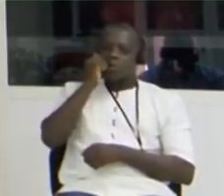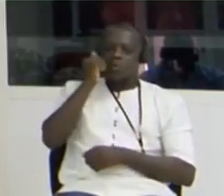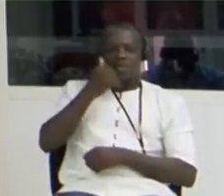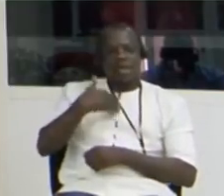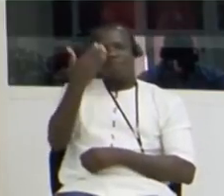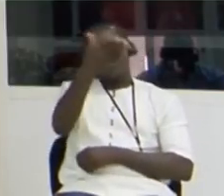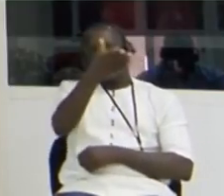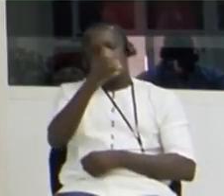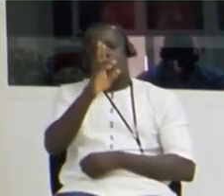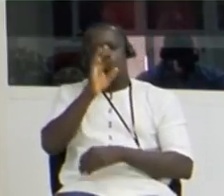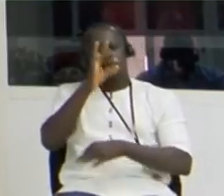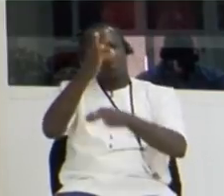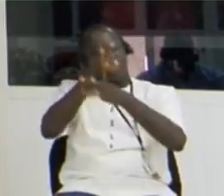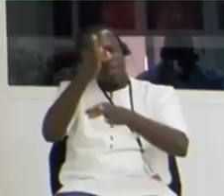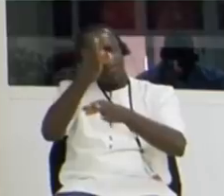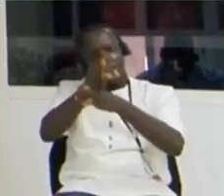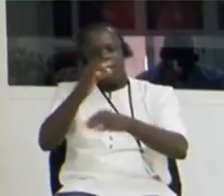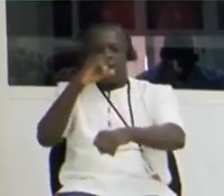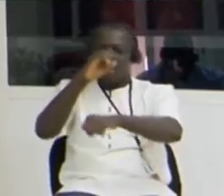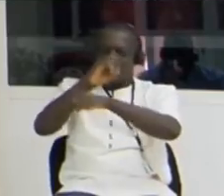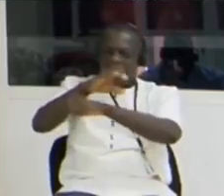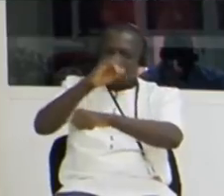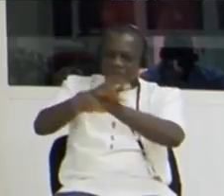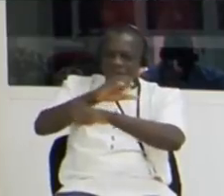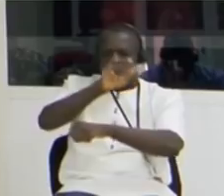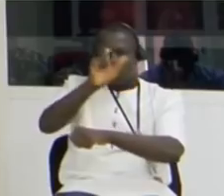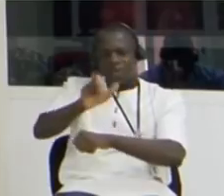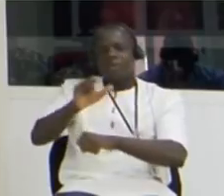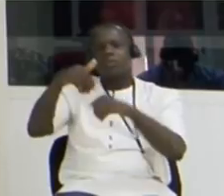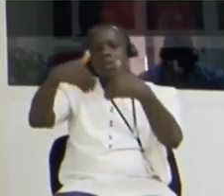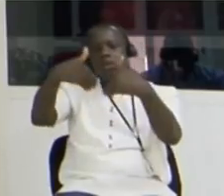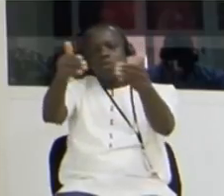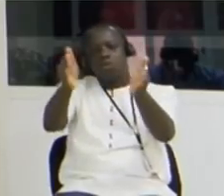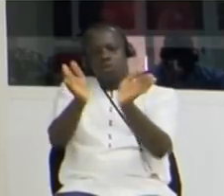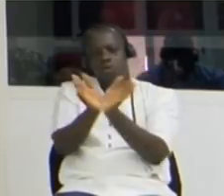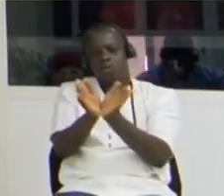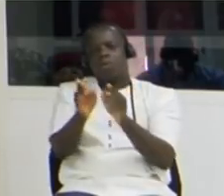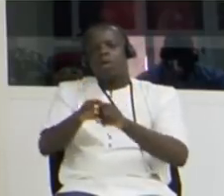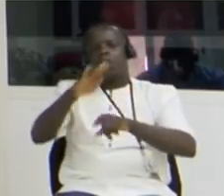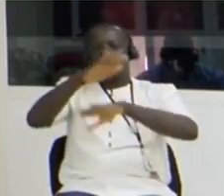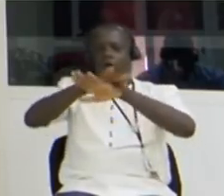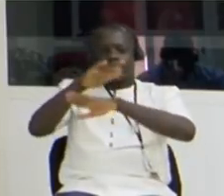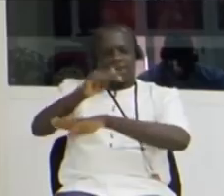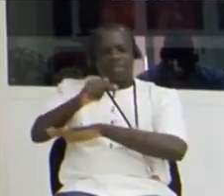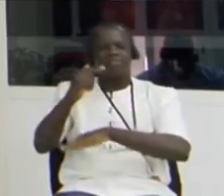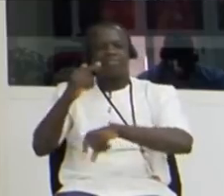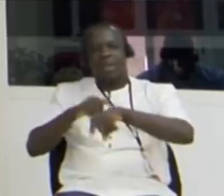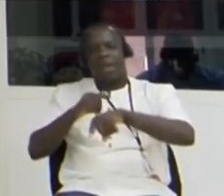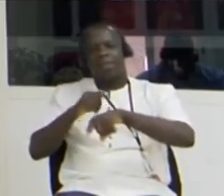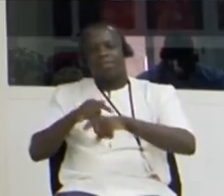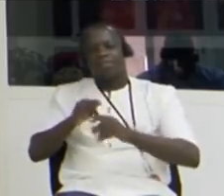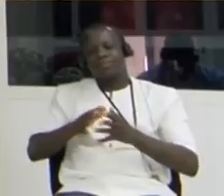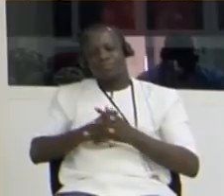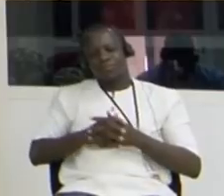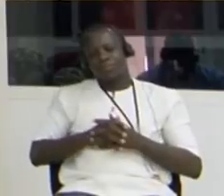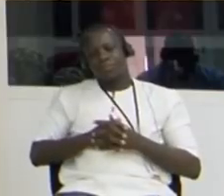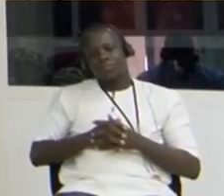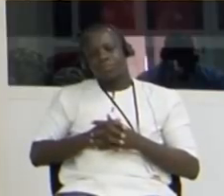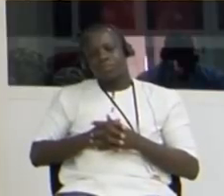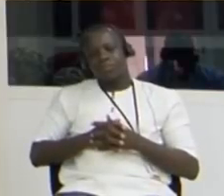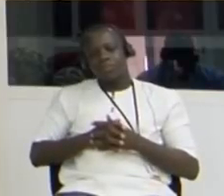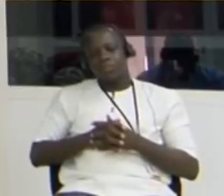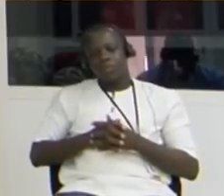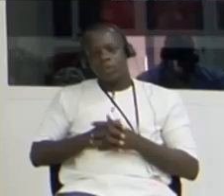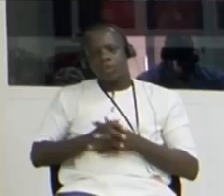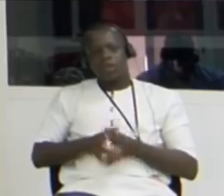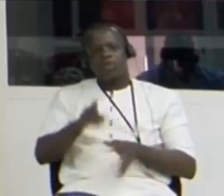counselor. We also have the counselor of the group at that particular point in time. Did you face any